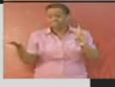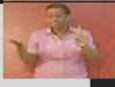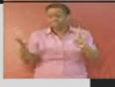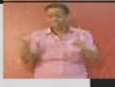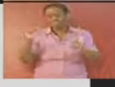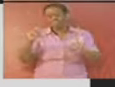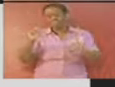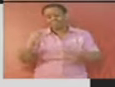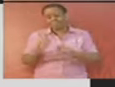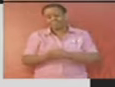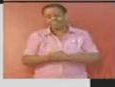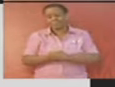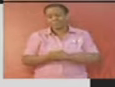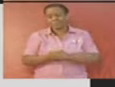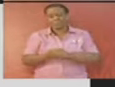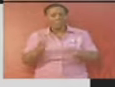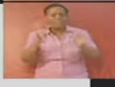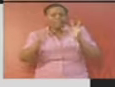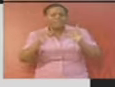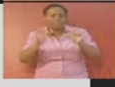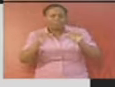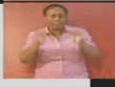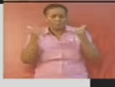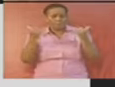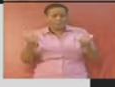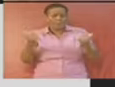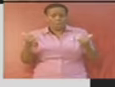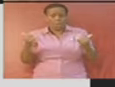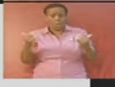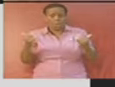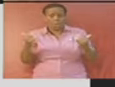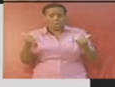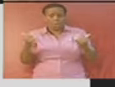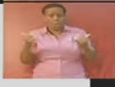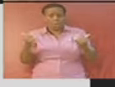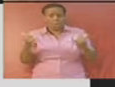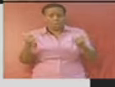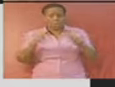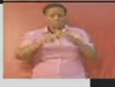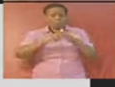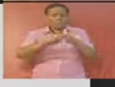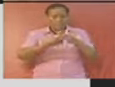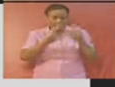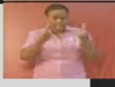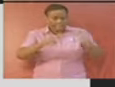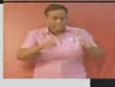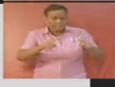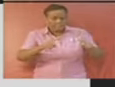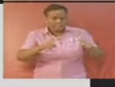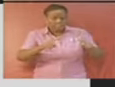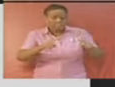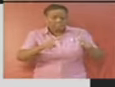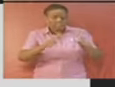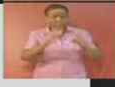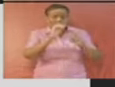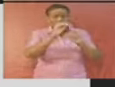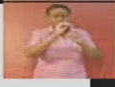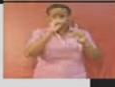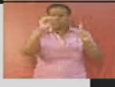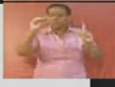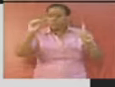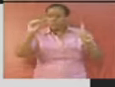we start to get those sparks, then the next slide shows the sparks grow into a